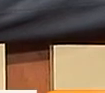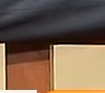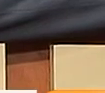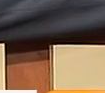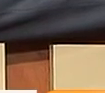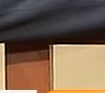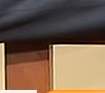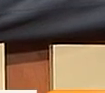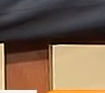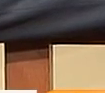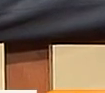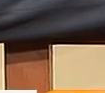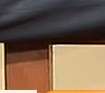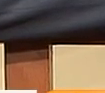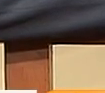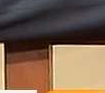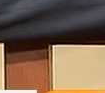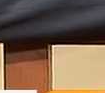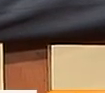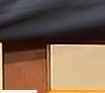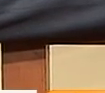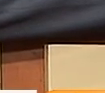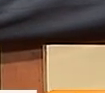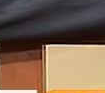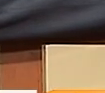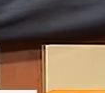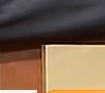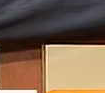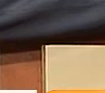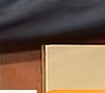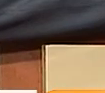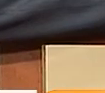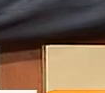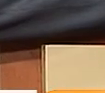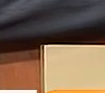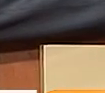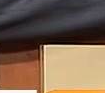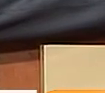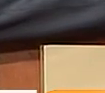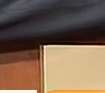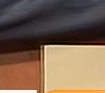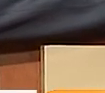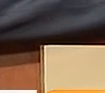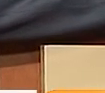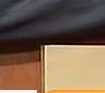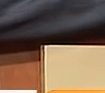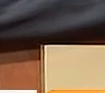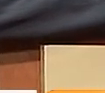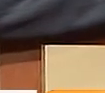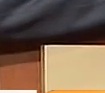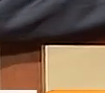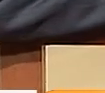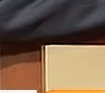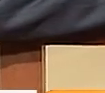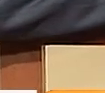the clan arithmetic out there, I even decided I should belong to one of the Somali clans. The Darots, the Awiyes. I said my